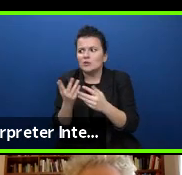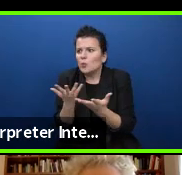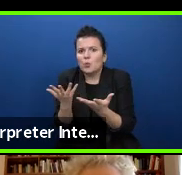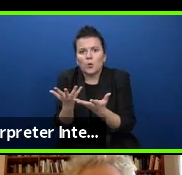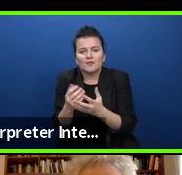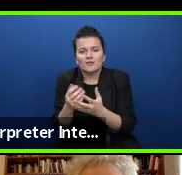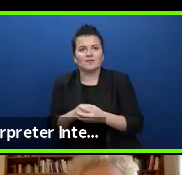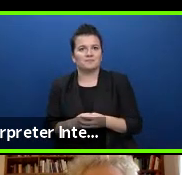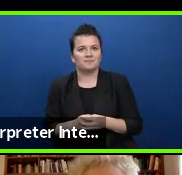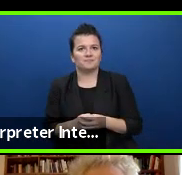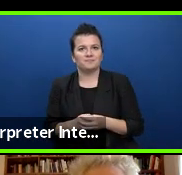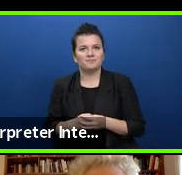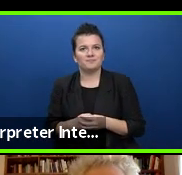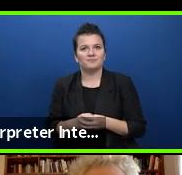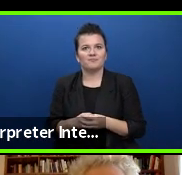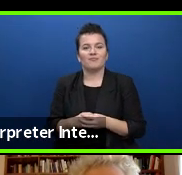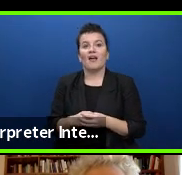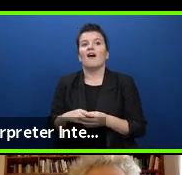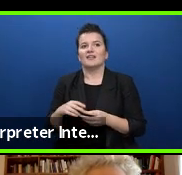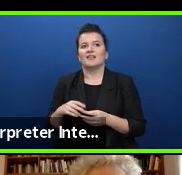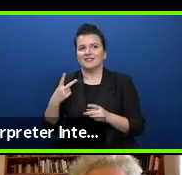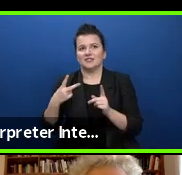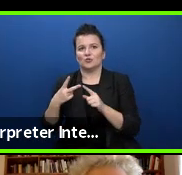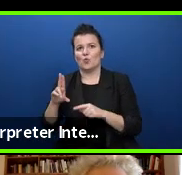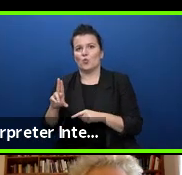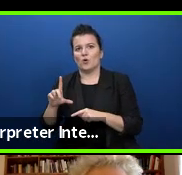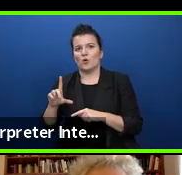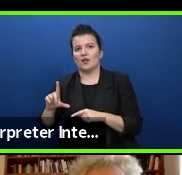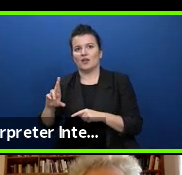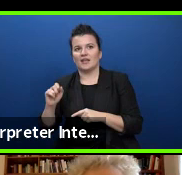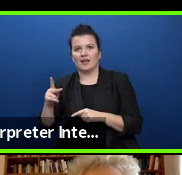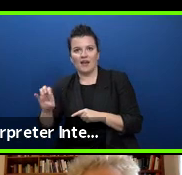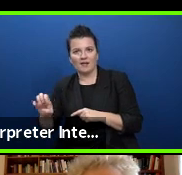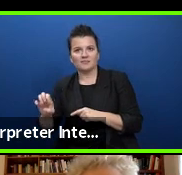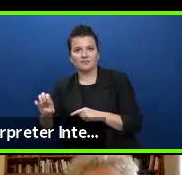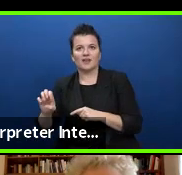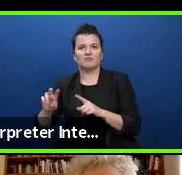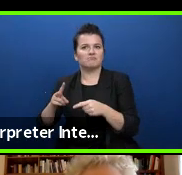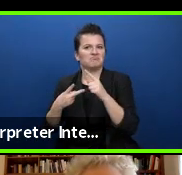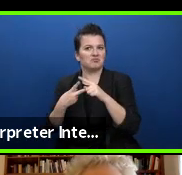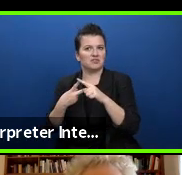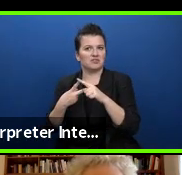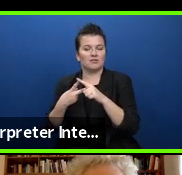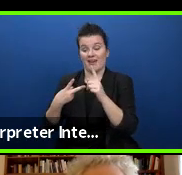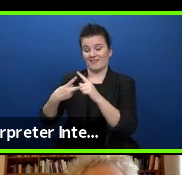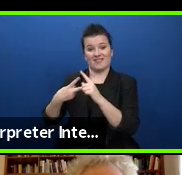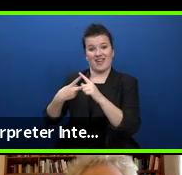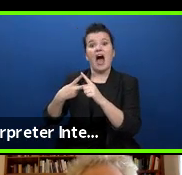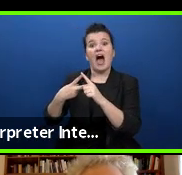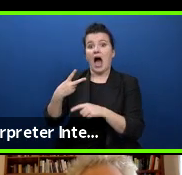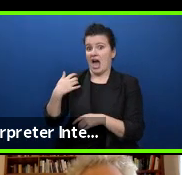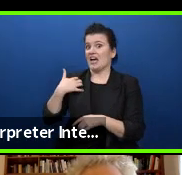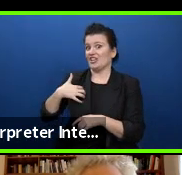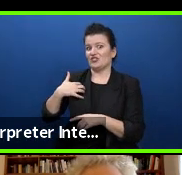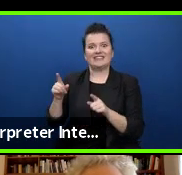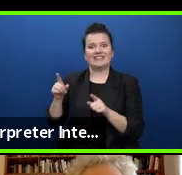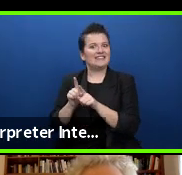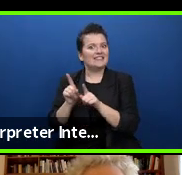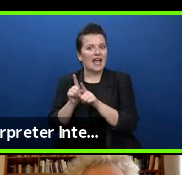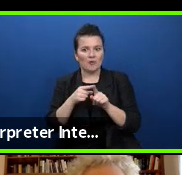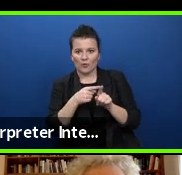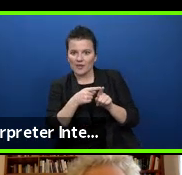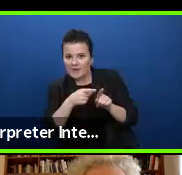Ulrike, next we have. Yeah, actually it's a very interesting question, and we have been serving our membership about more or less the